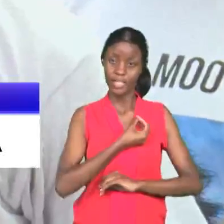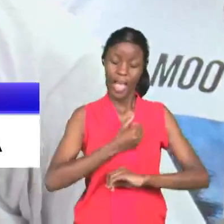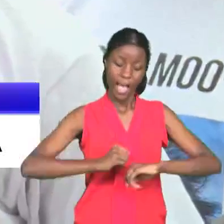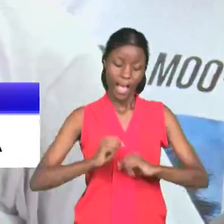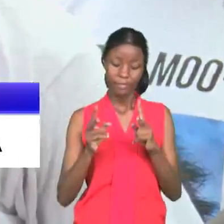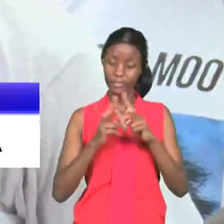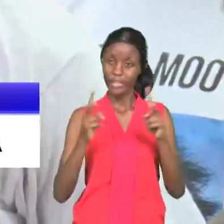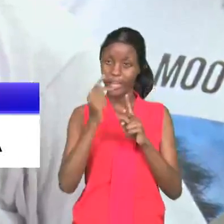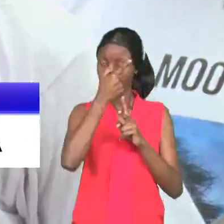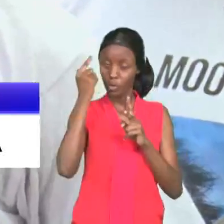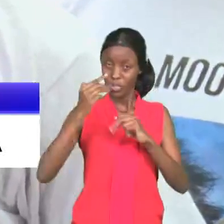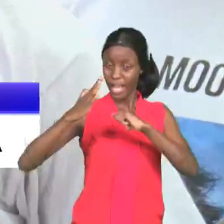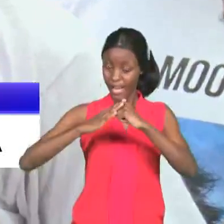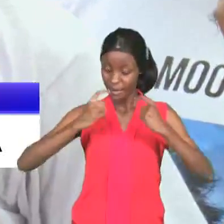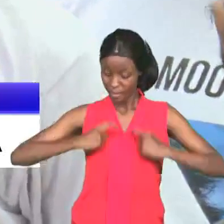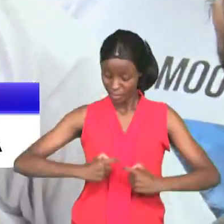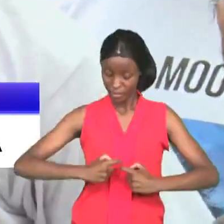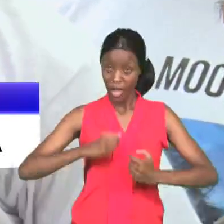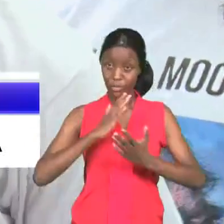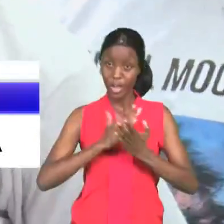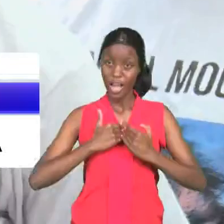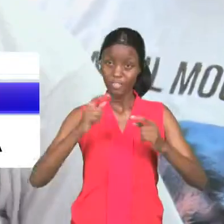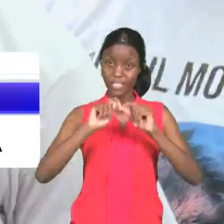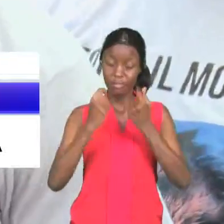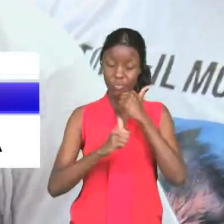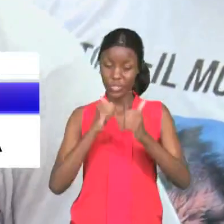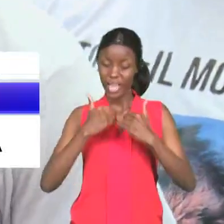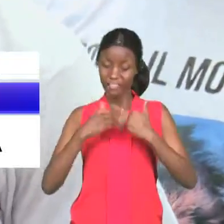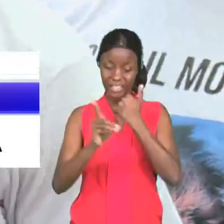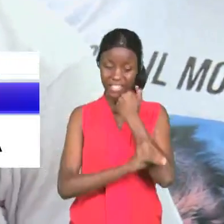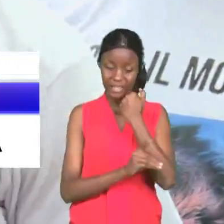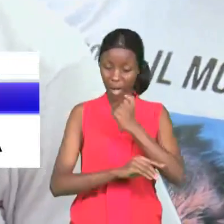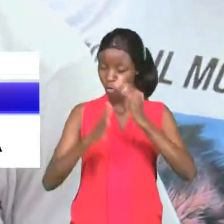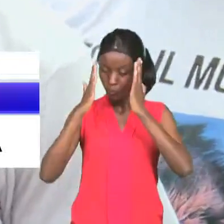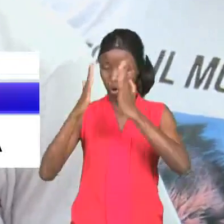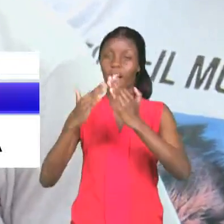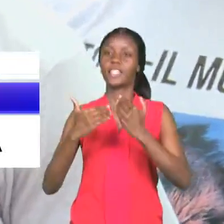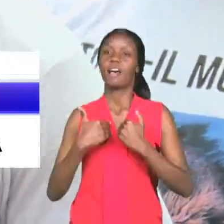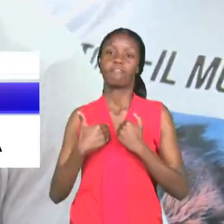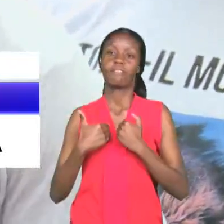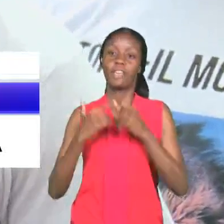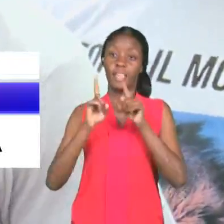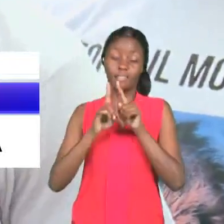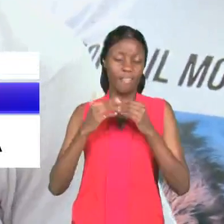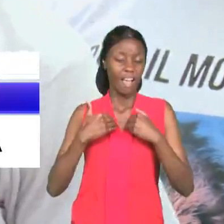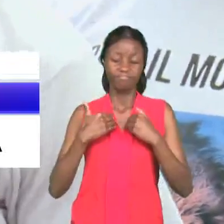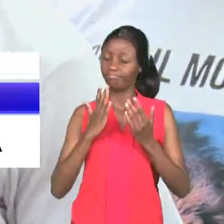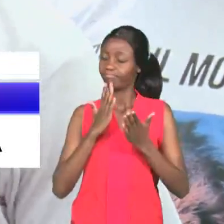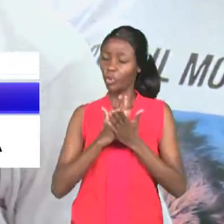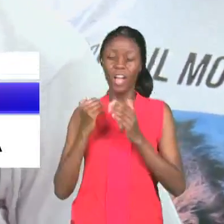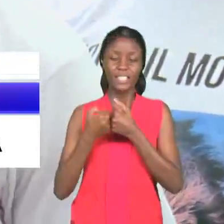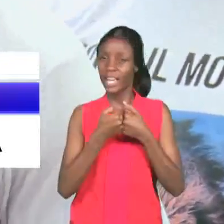kwa medali 9. Tulikuwa na team ambayo iko disciplined na iko focused. Na pia tuliona challenges. Hata